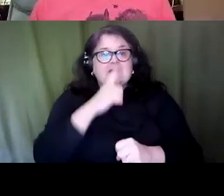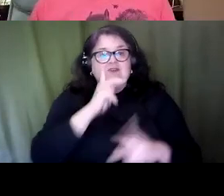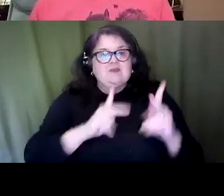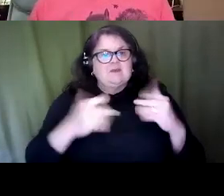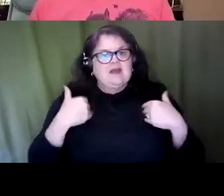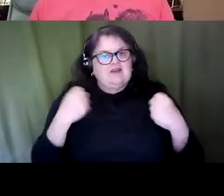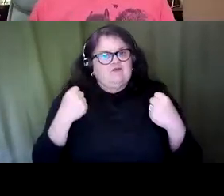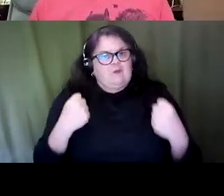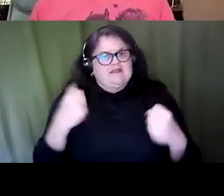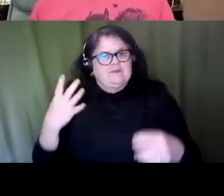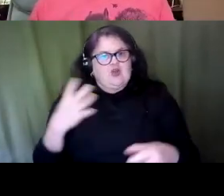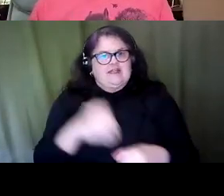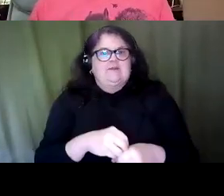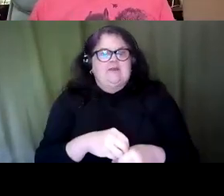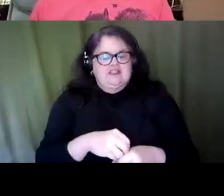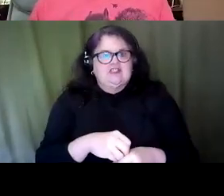robust participation.